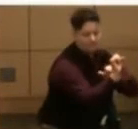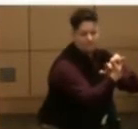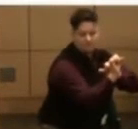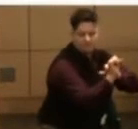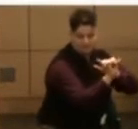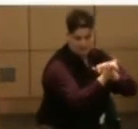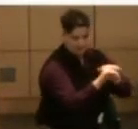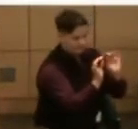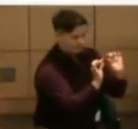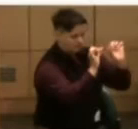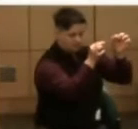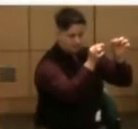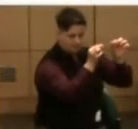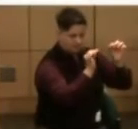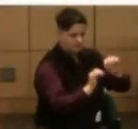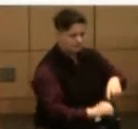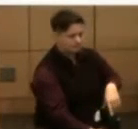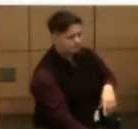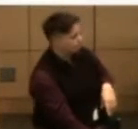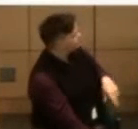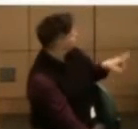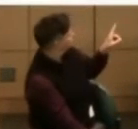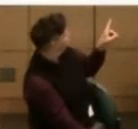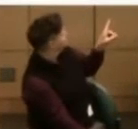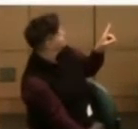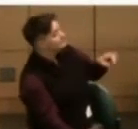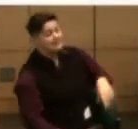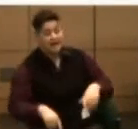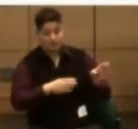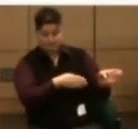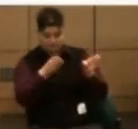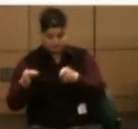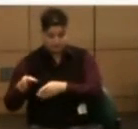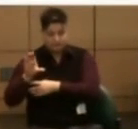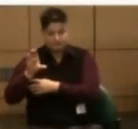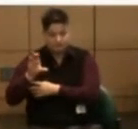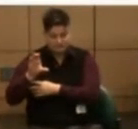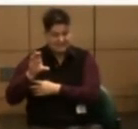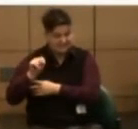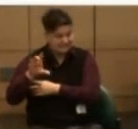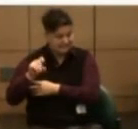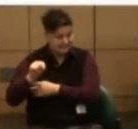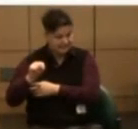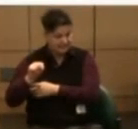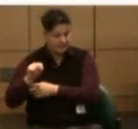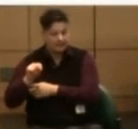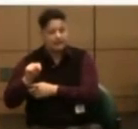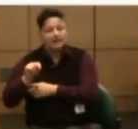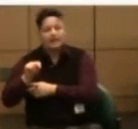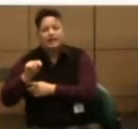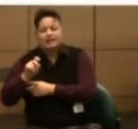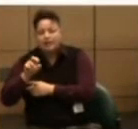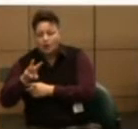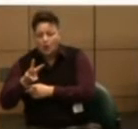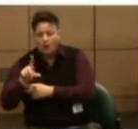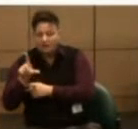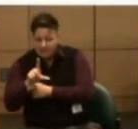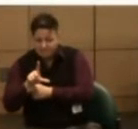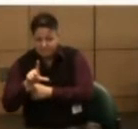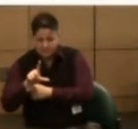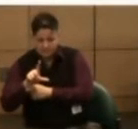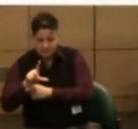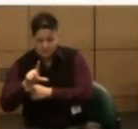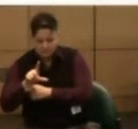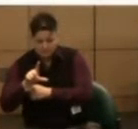So this is, again, a CT scan where we're looking at a narrow left internal auditory canal. So CT scans